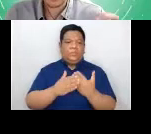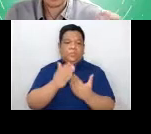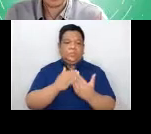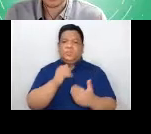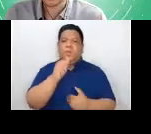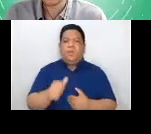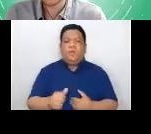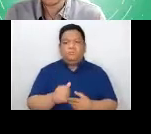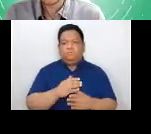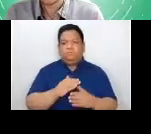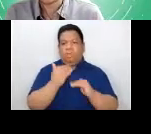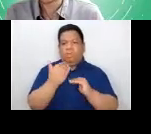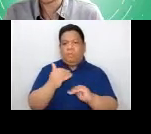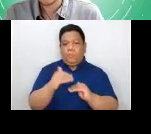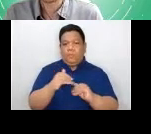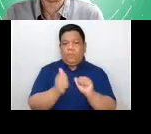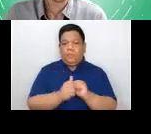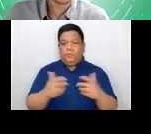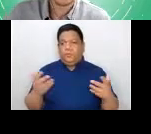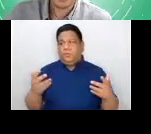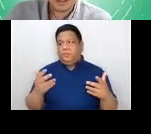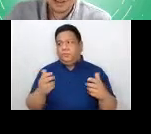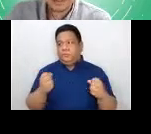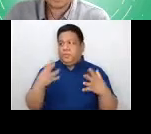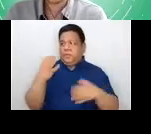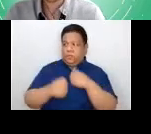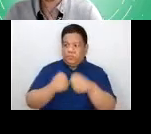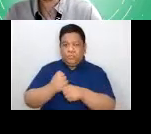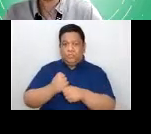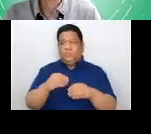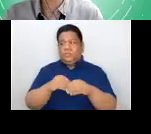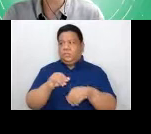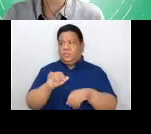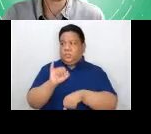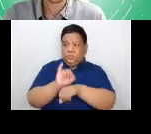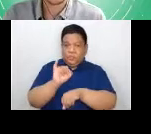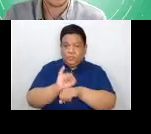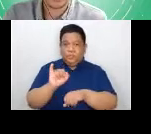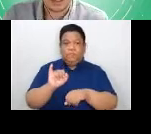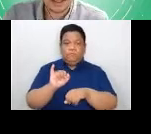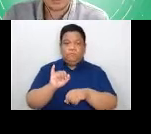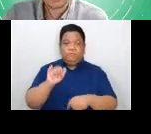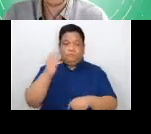something that's restricted to many years in an industry. Even